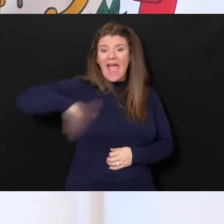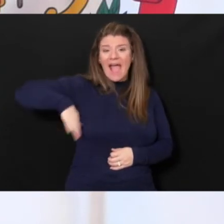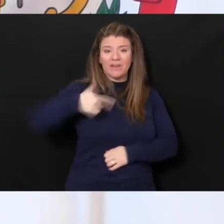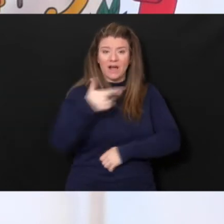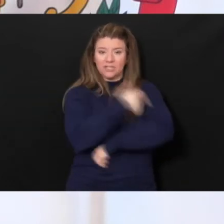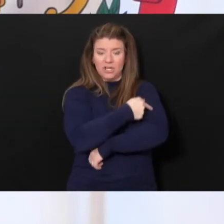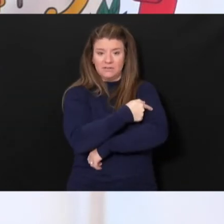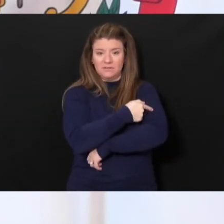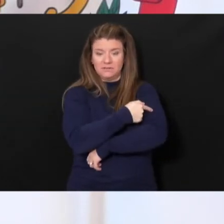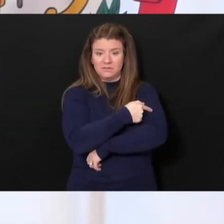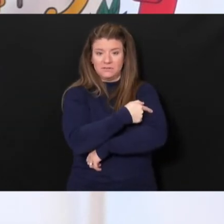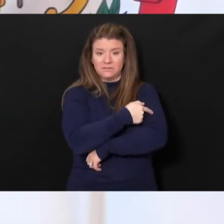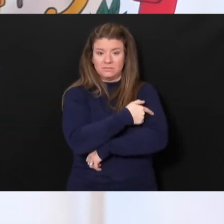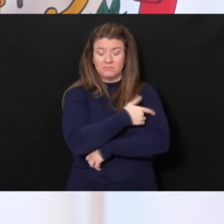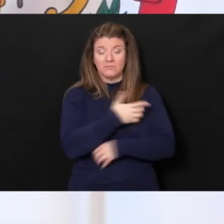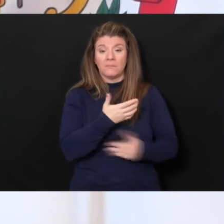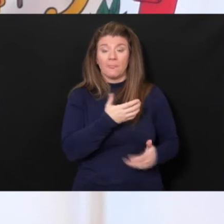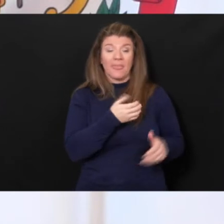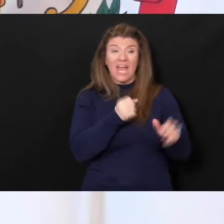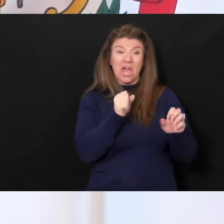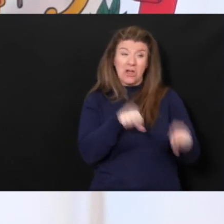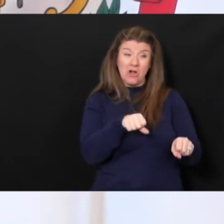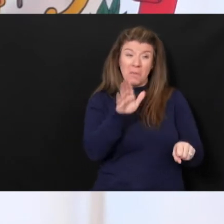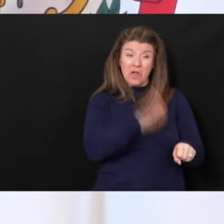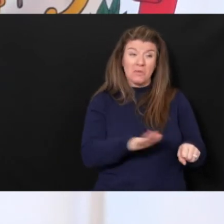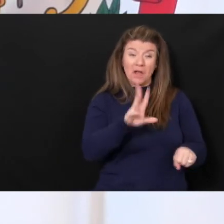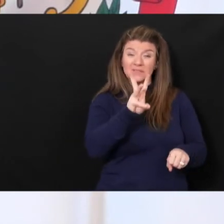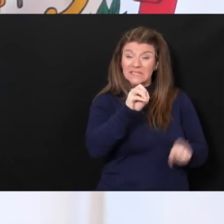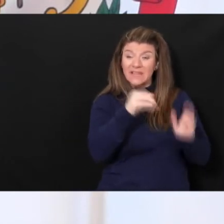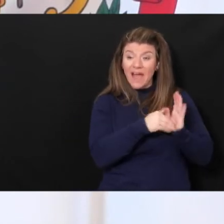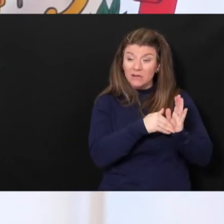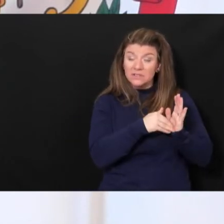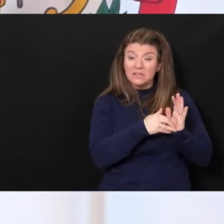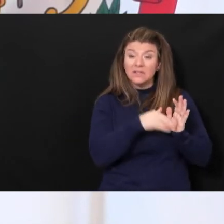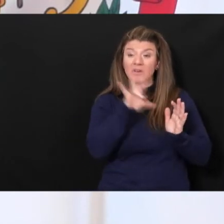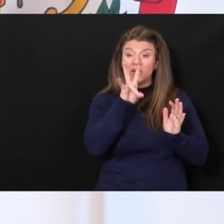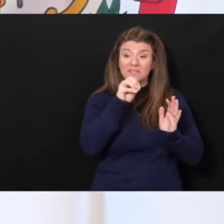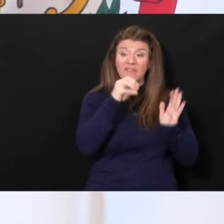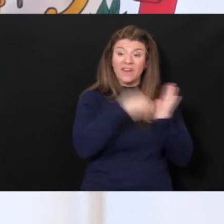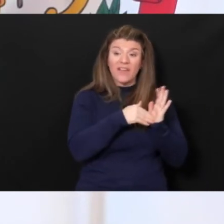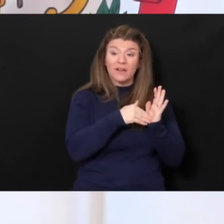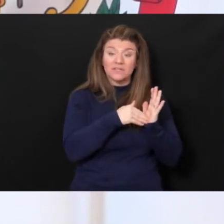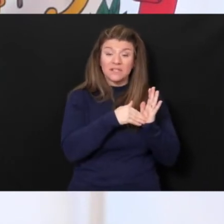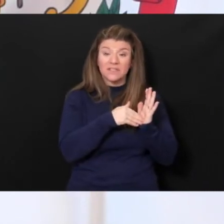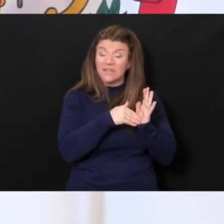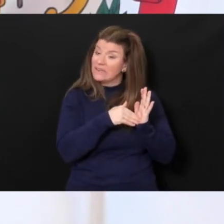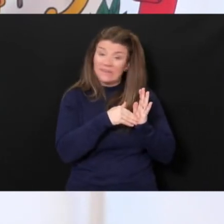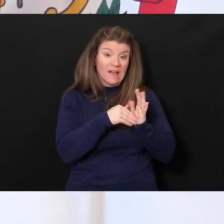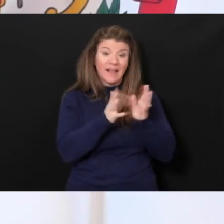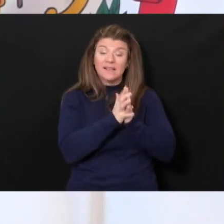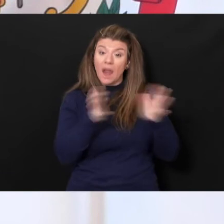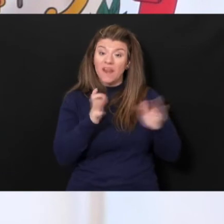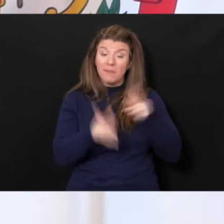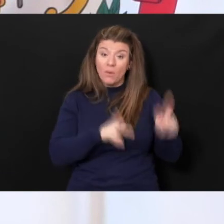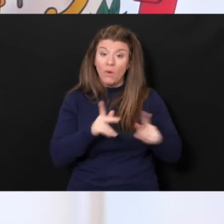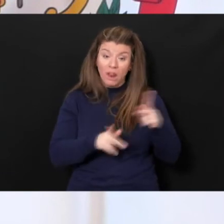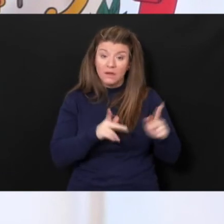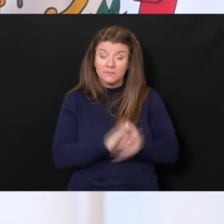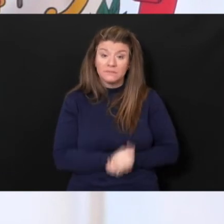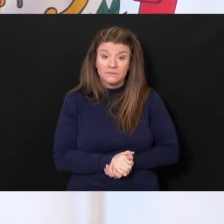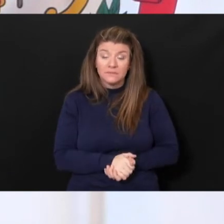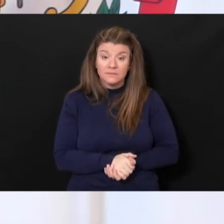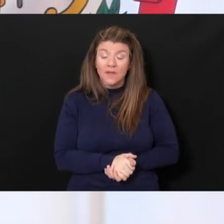arm. Could be in the neighborhood of 60,000 or 70,000. It's a pile of people. Go